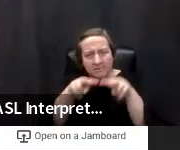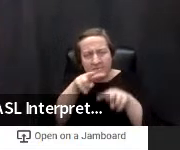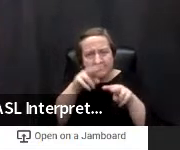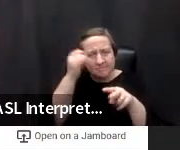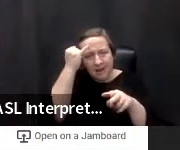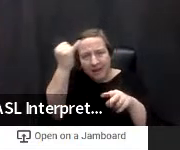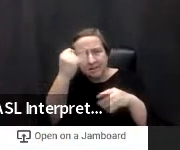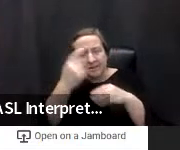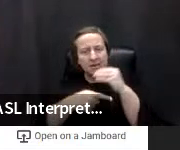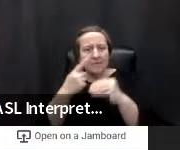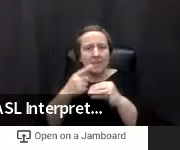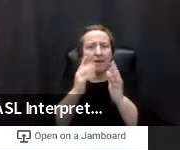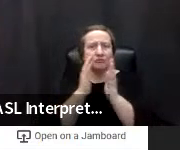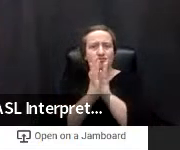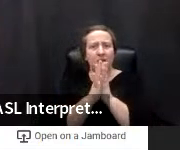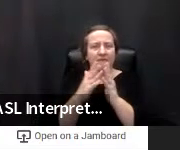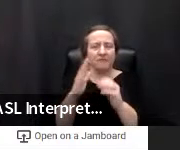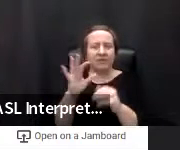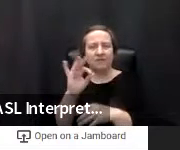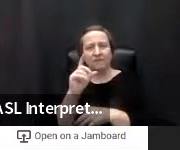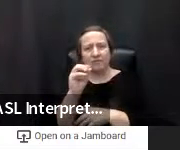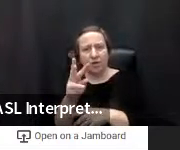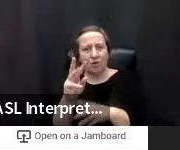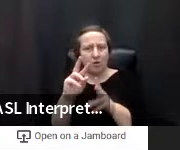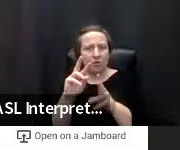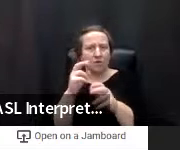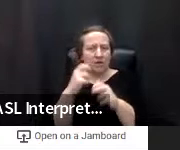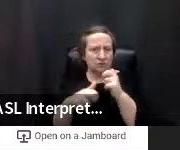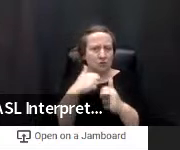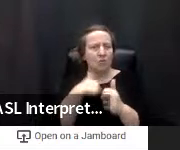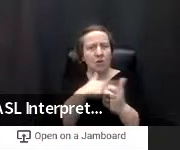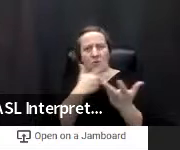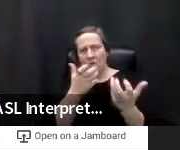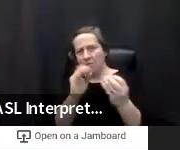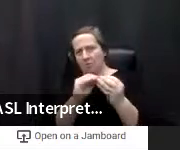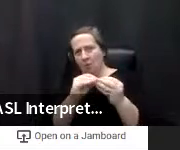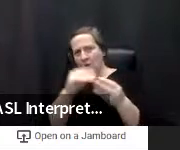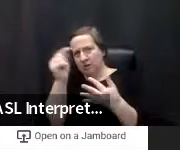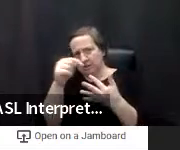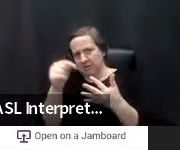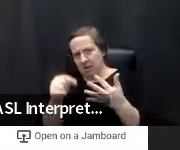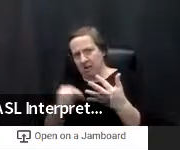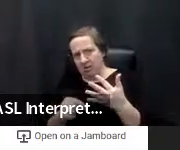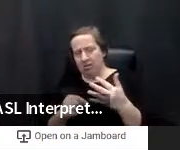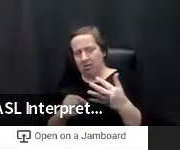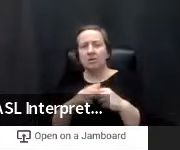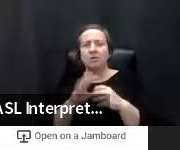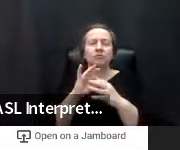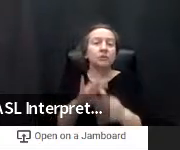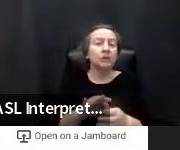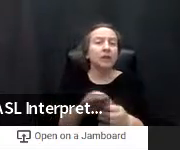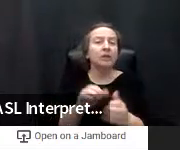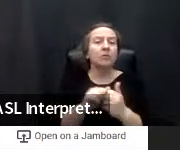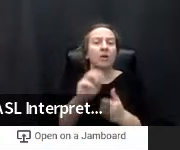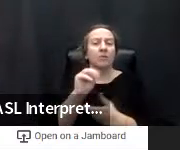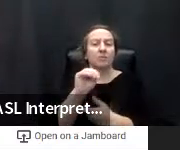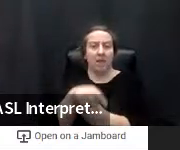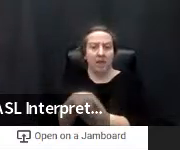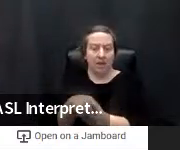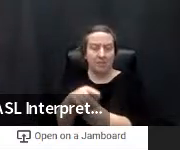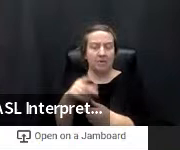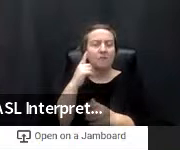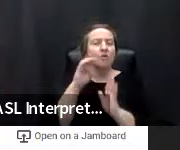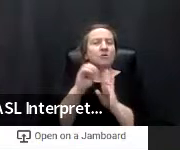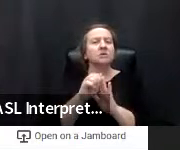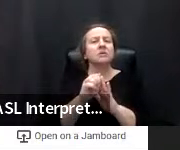predictions about the traffic flow issues. So we are asking for further detail in terms of the maps. I would like